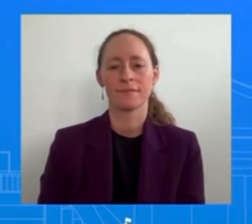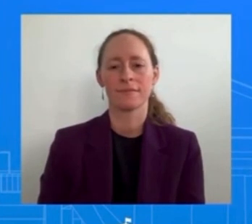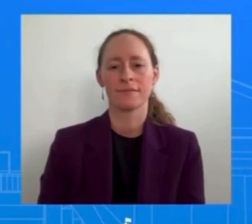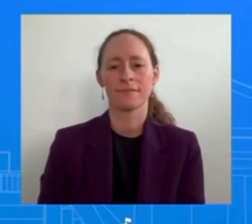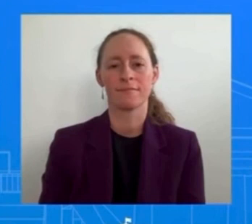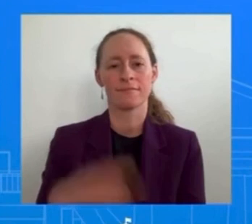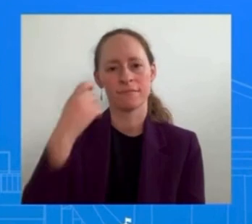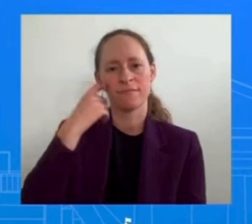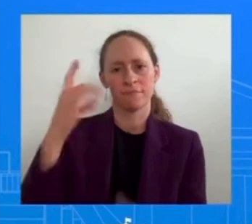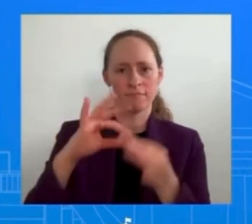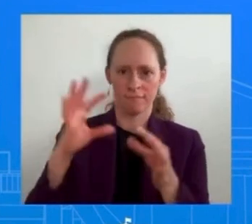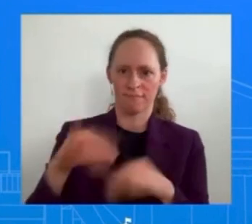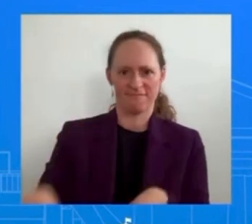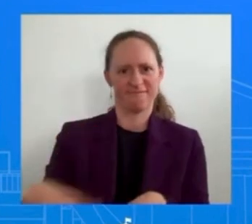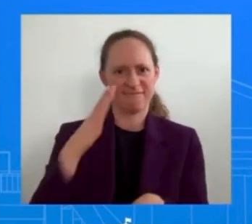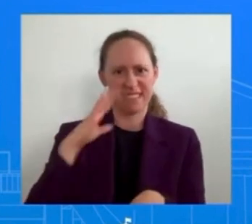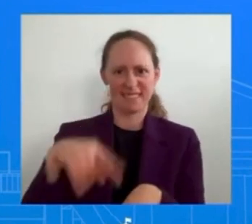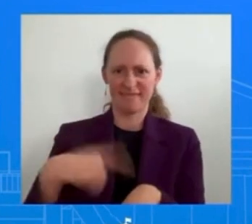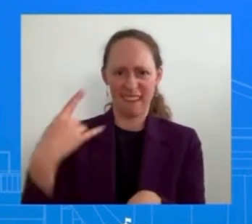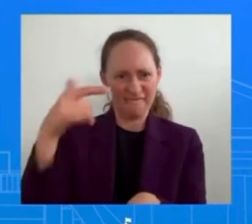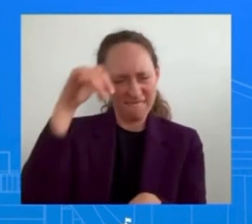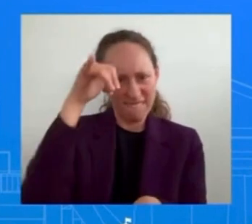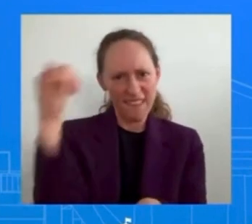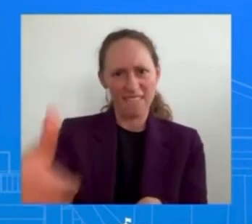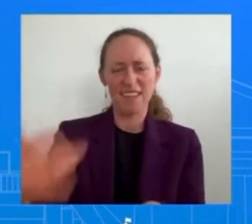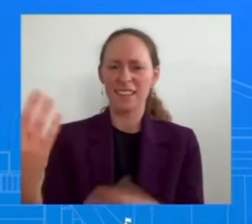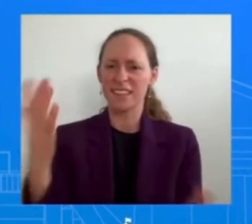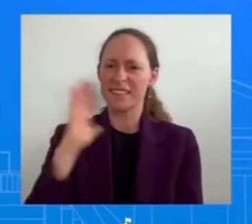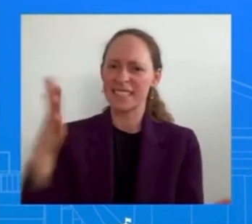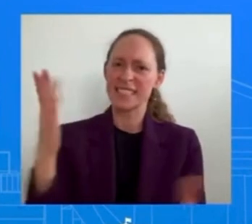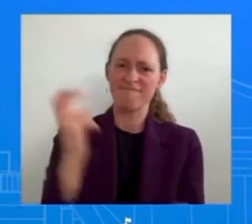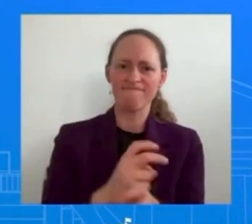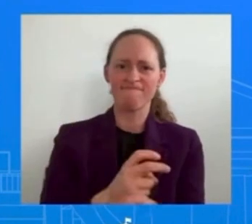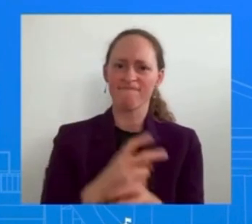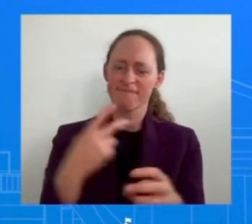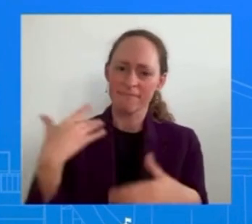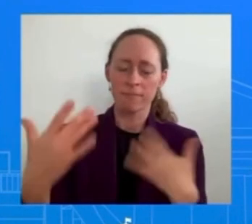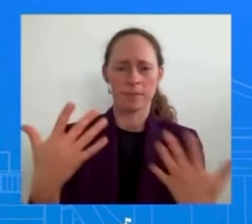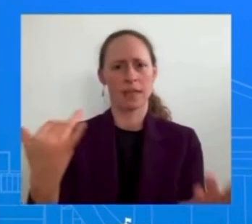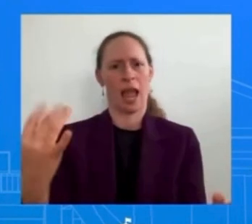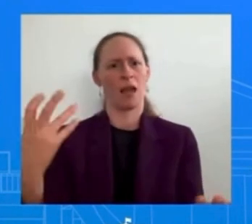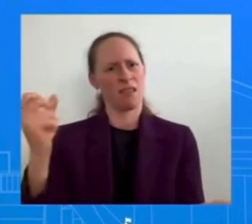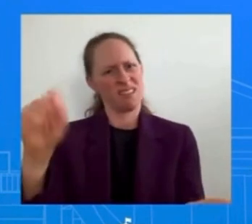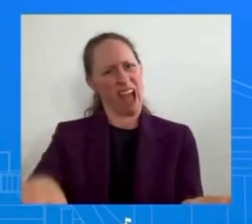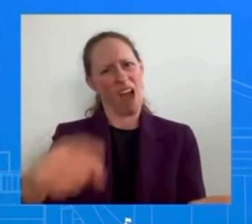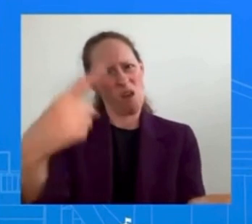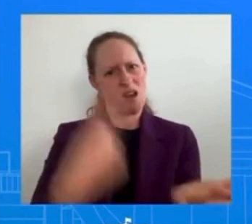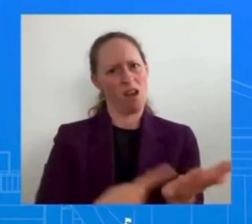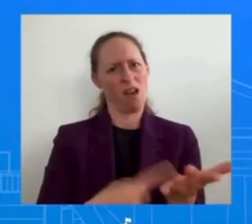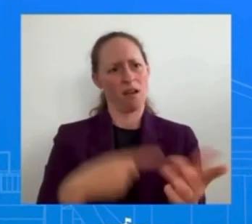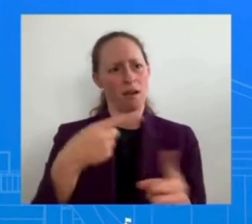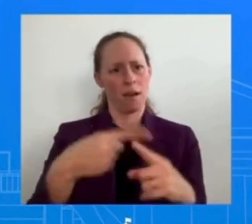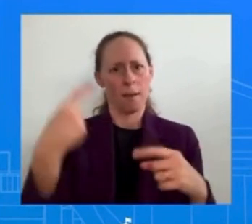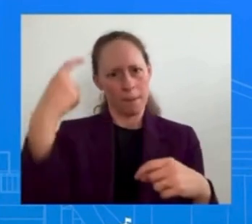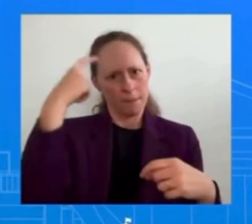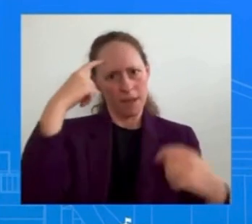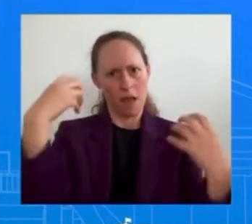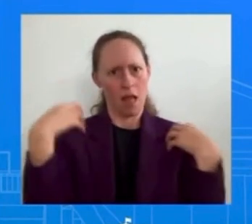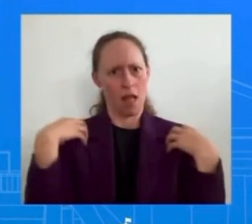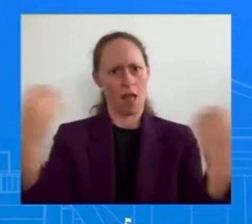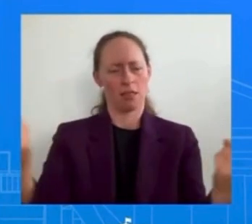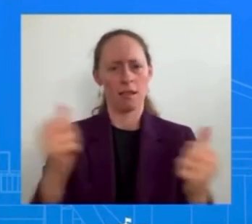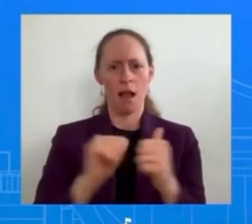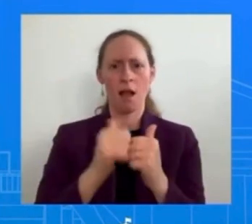of the assistance that the federal government would provide, and how people can access that? The mental health aspect, is that what you